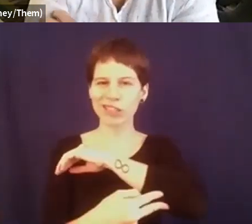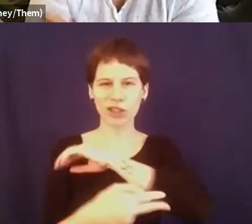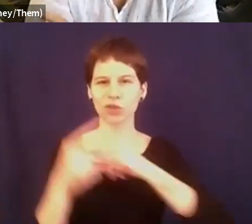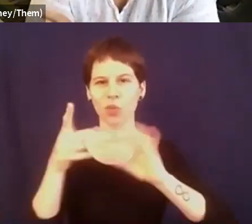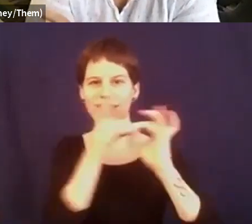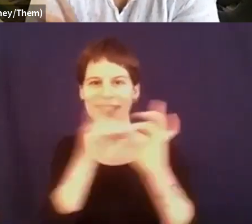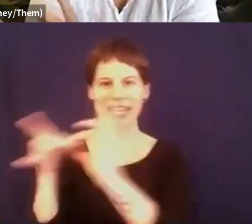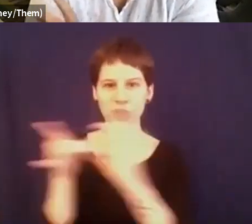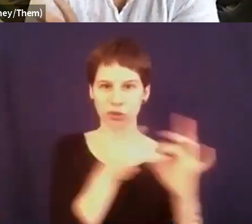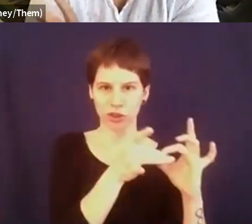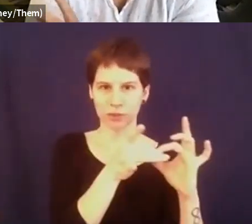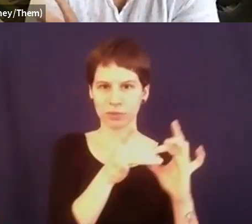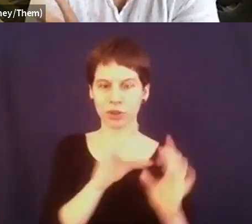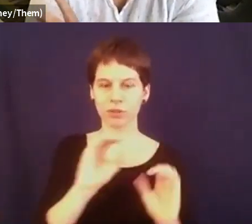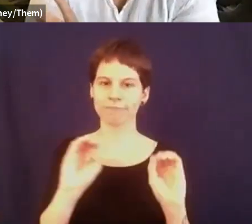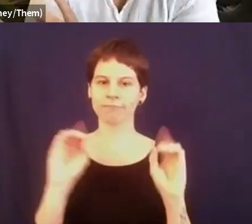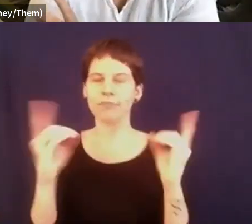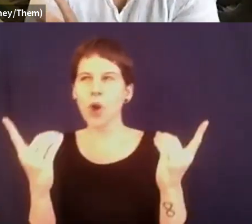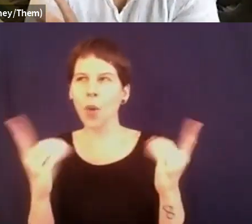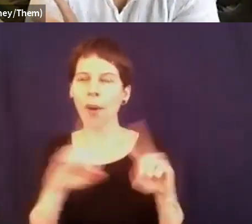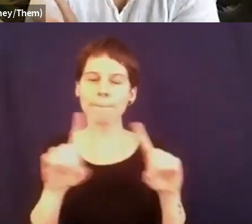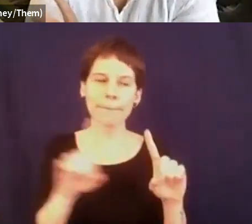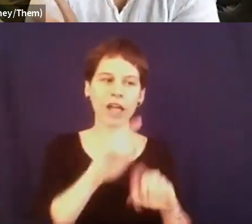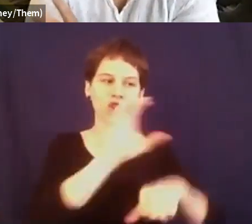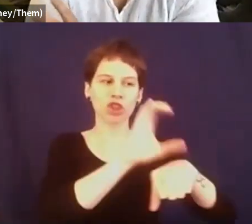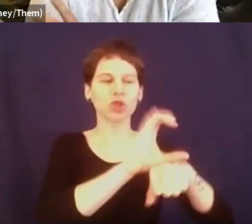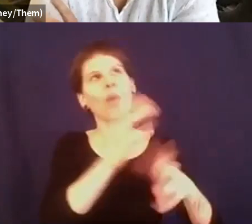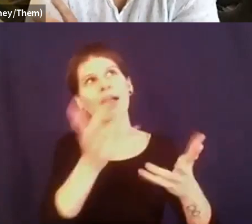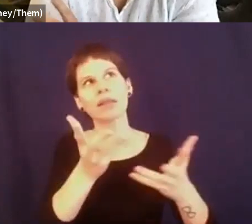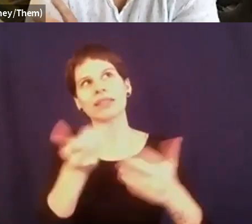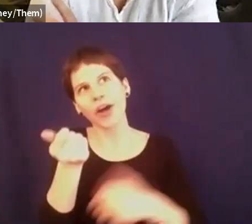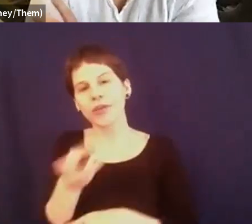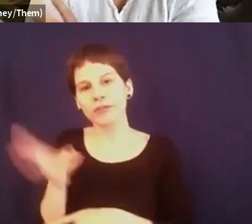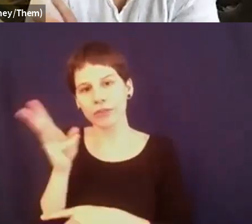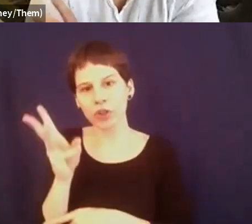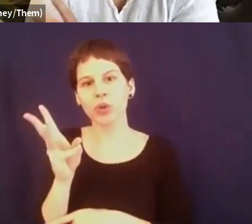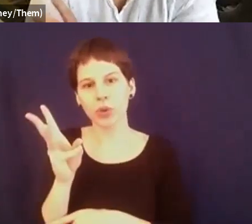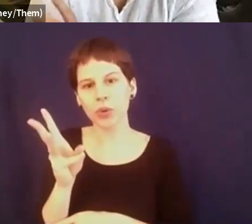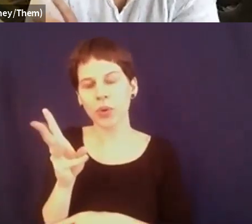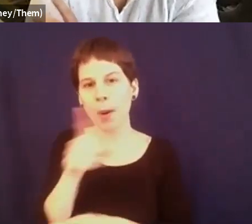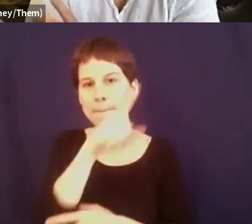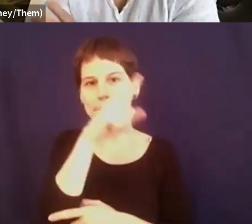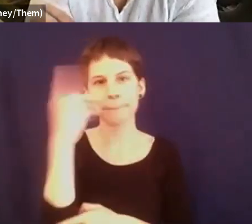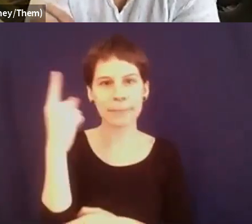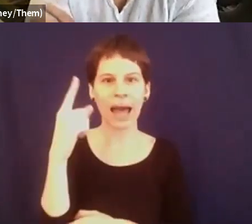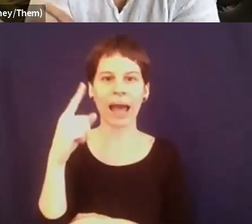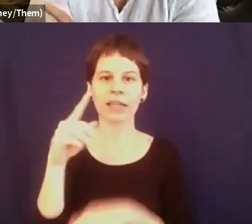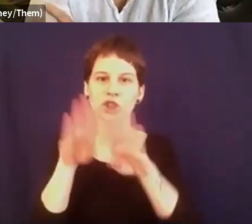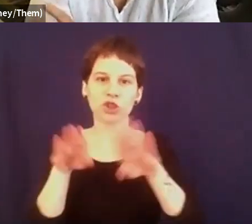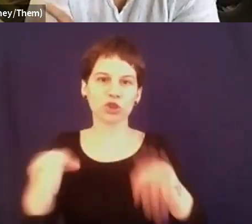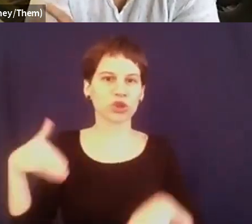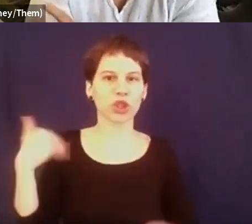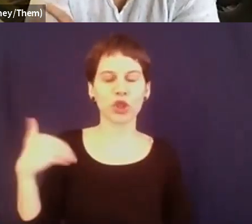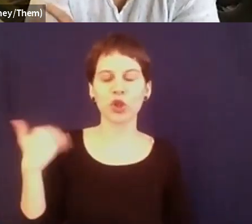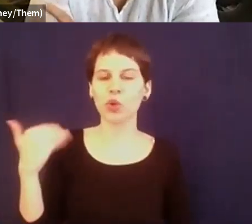churches are doing, well, a few, but a lot of that work with Black children and youth is done in ways that